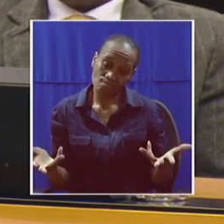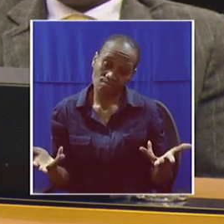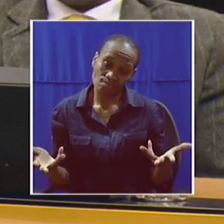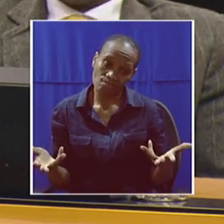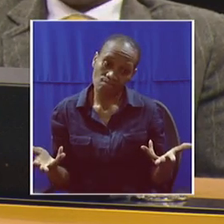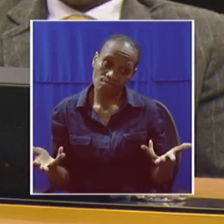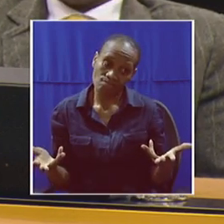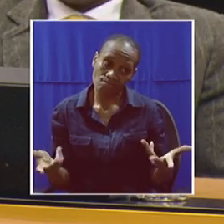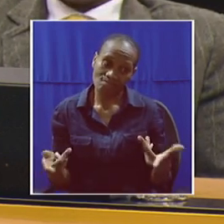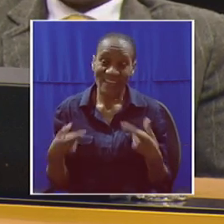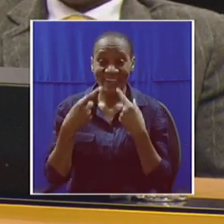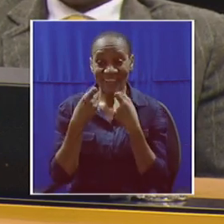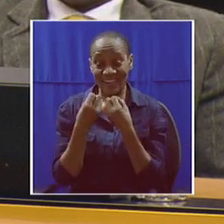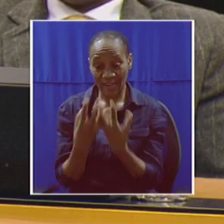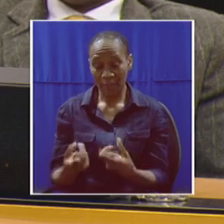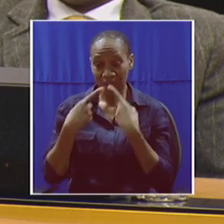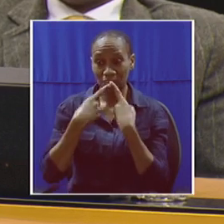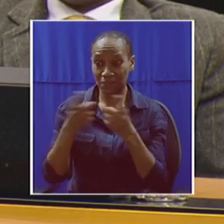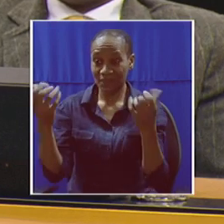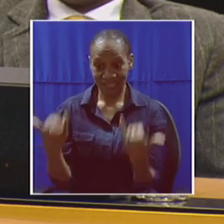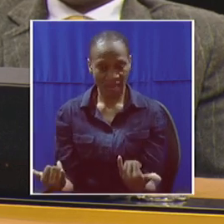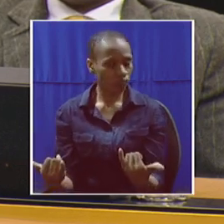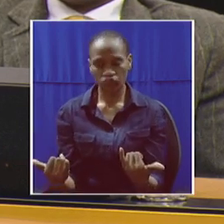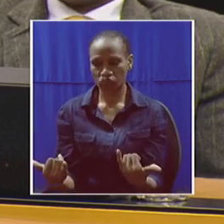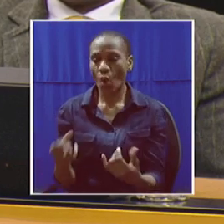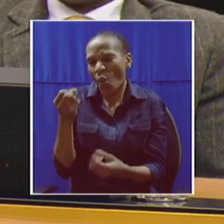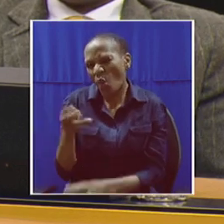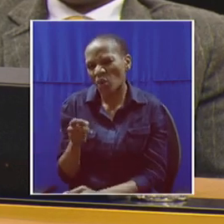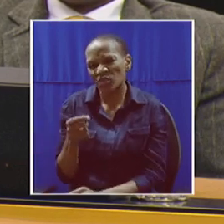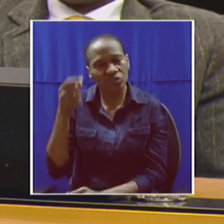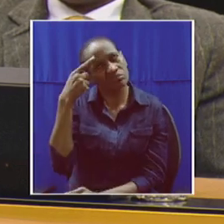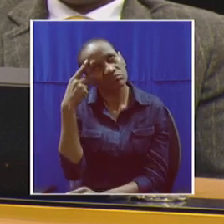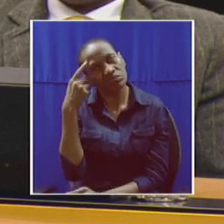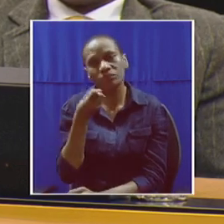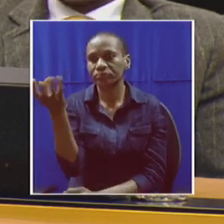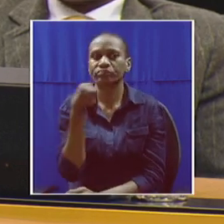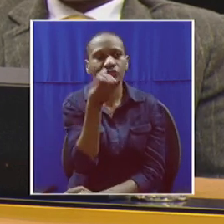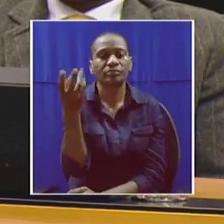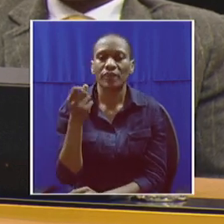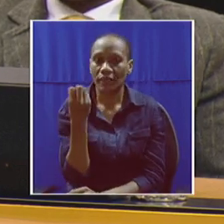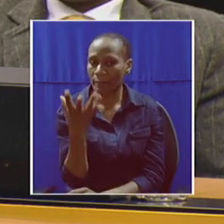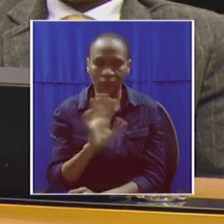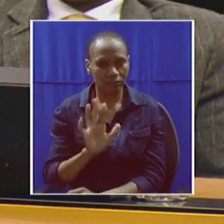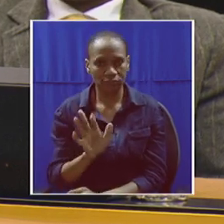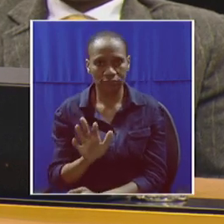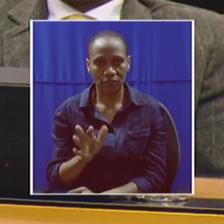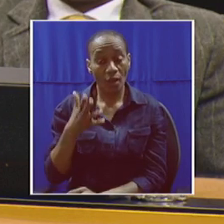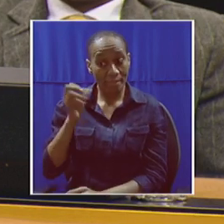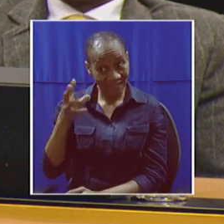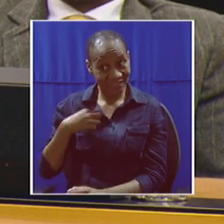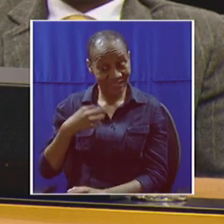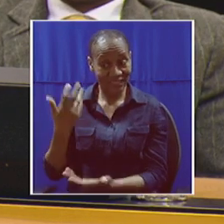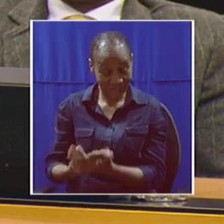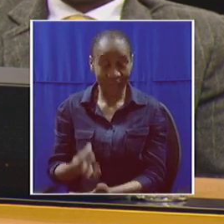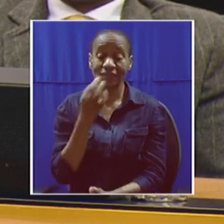don't want to throw numbers and do thumb sucking but what I can refer you to is that